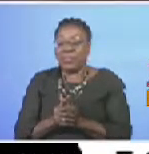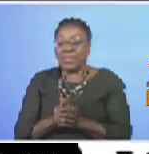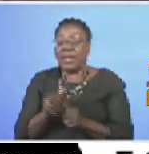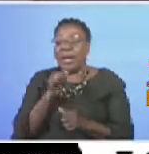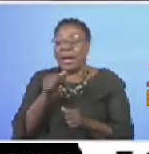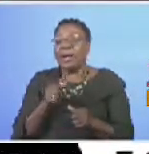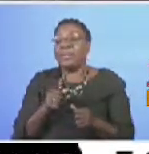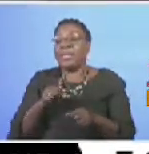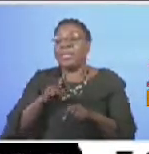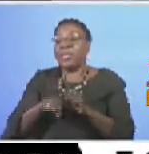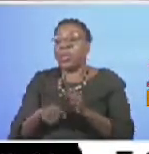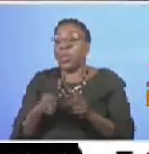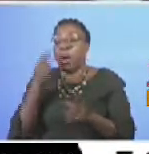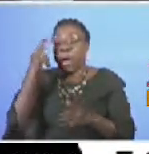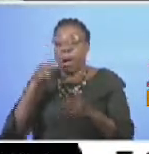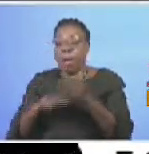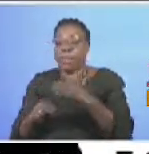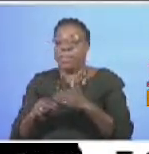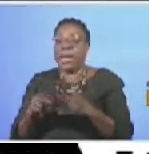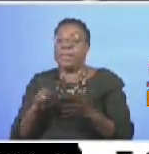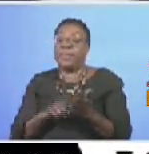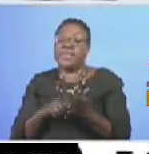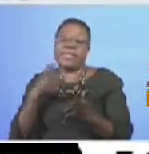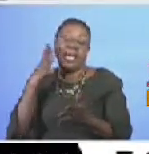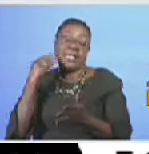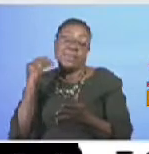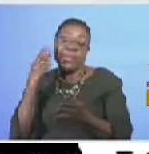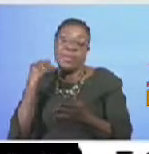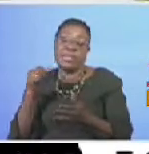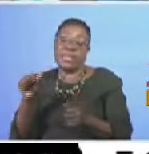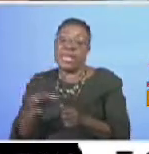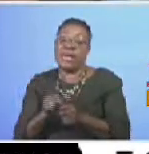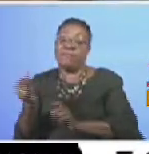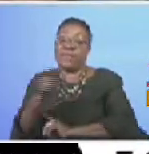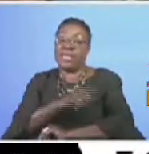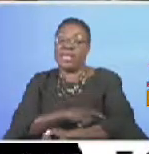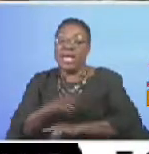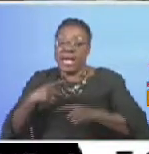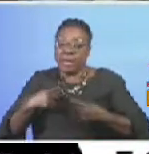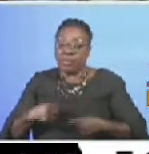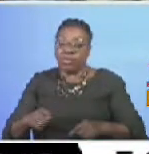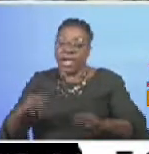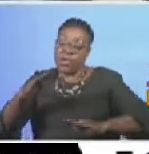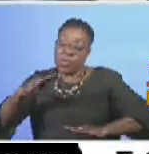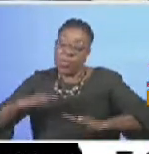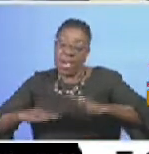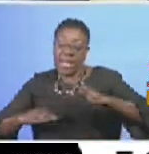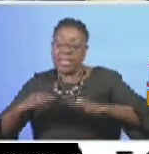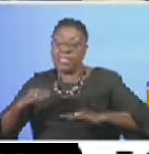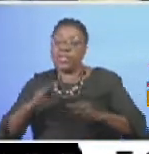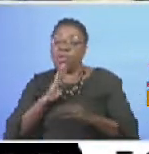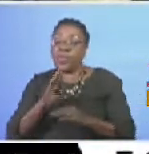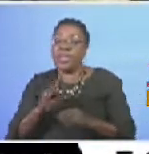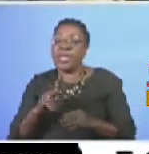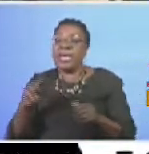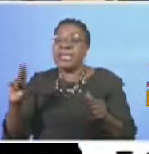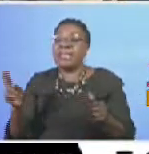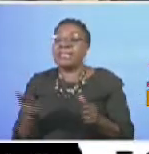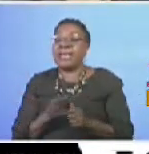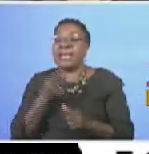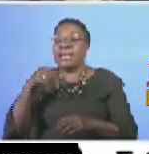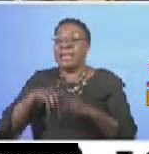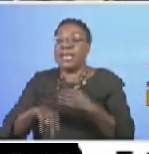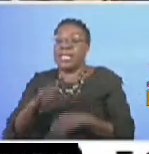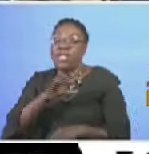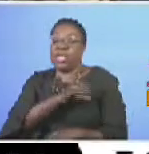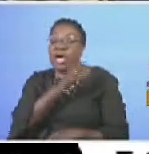and I'm just so humbled by this experience. And, you know, every day I'm trying to balance to be the second in charge and